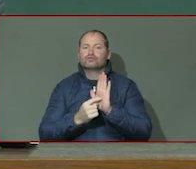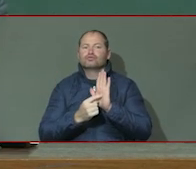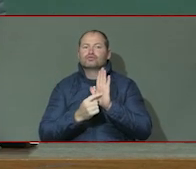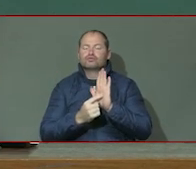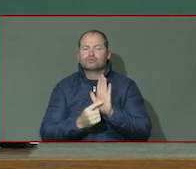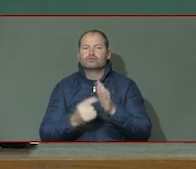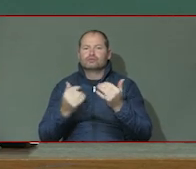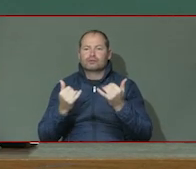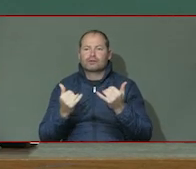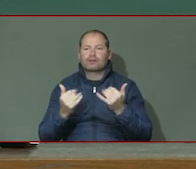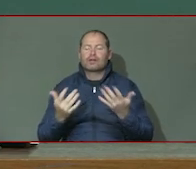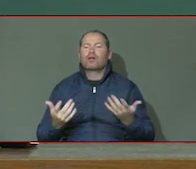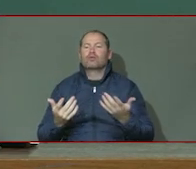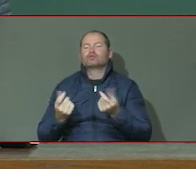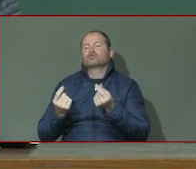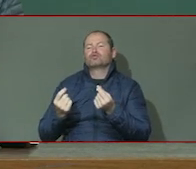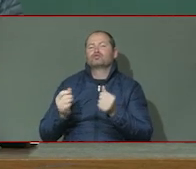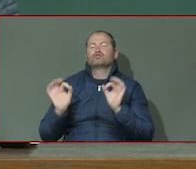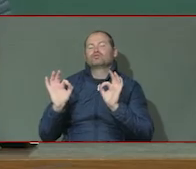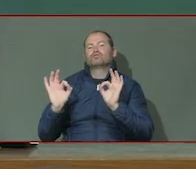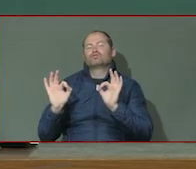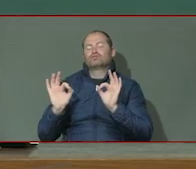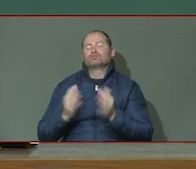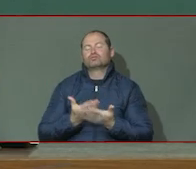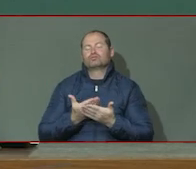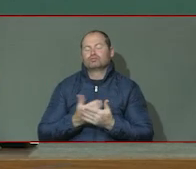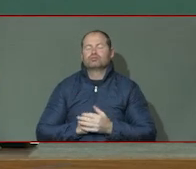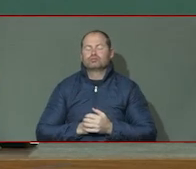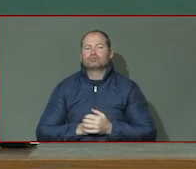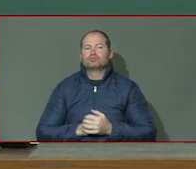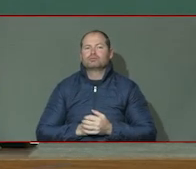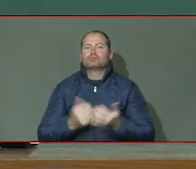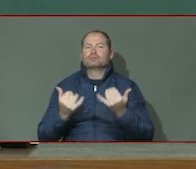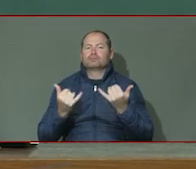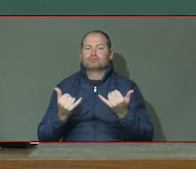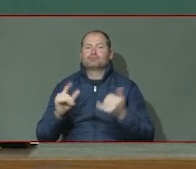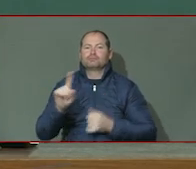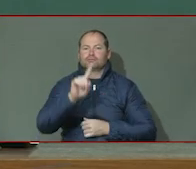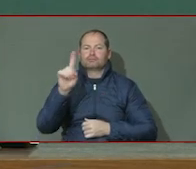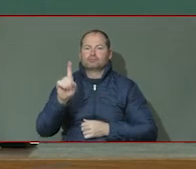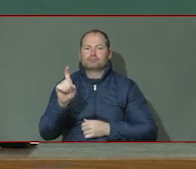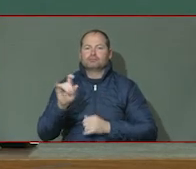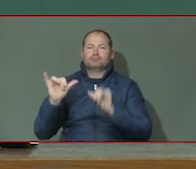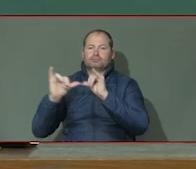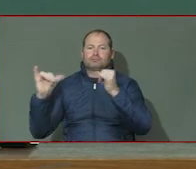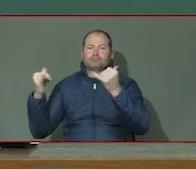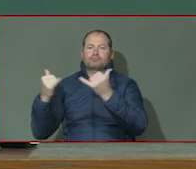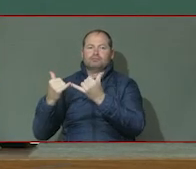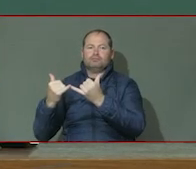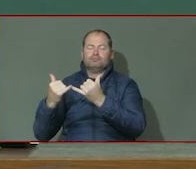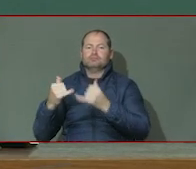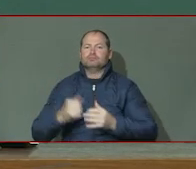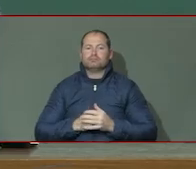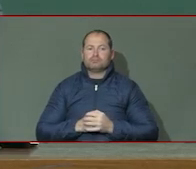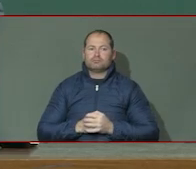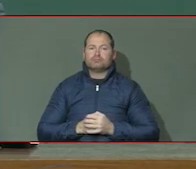profitability. All right, so that's 3 easy marks. Then they say Long Dive Limited. Now, referred